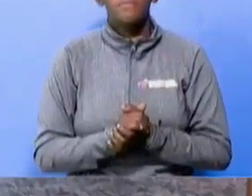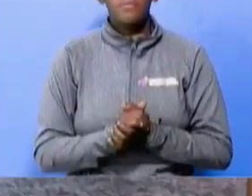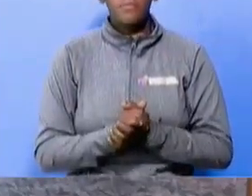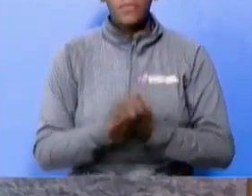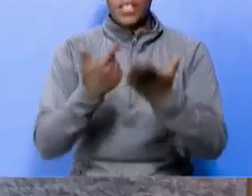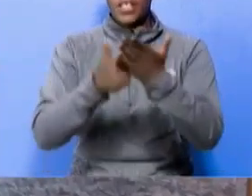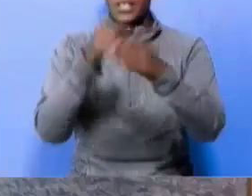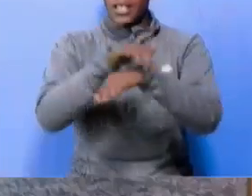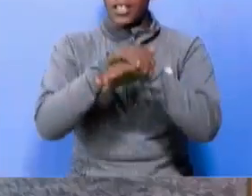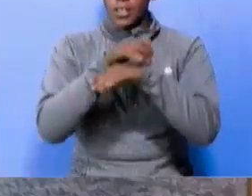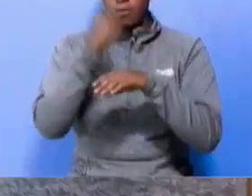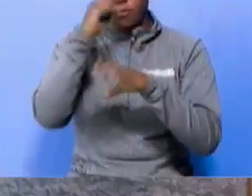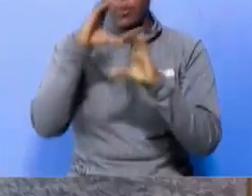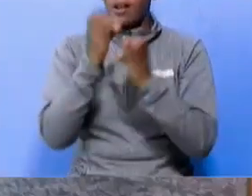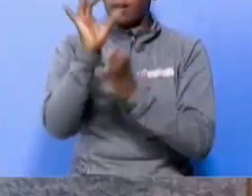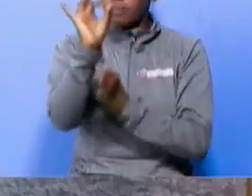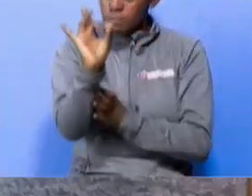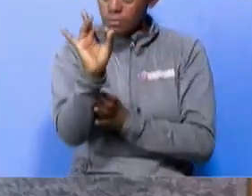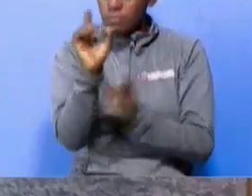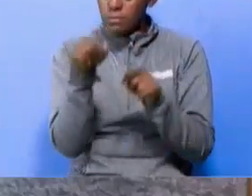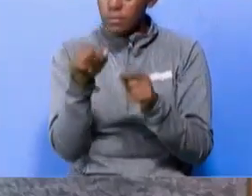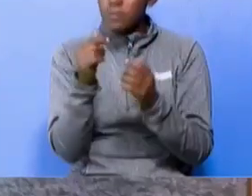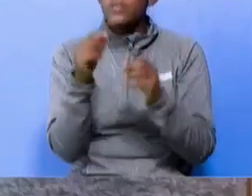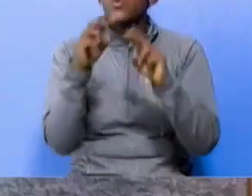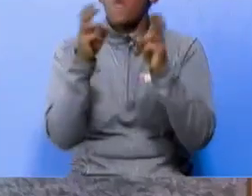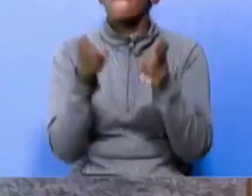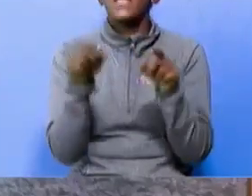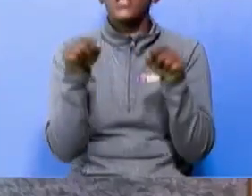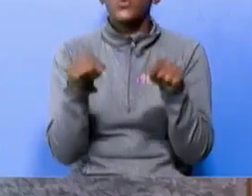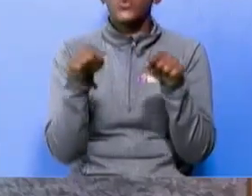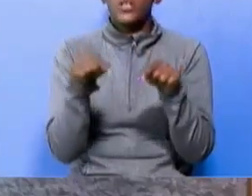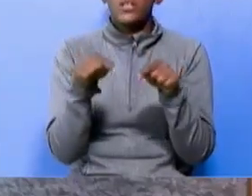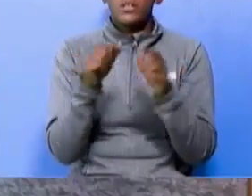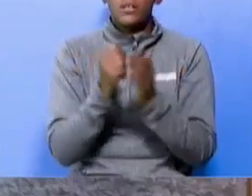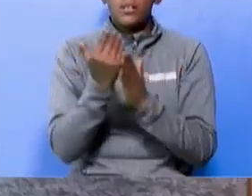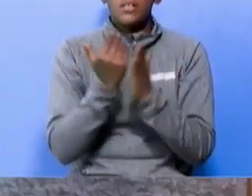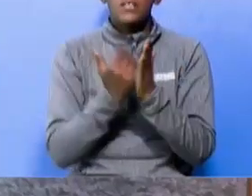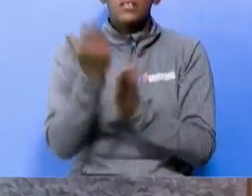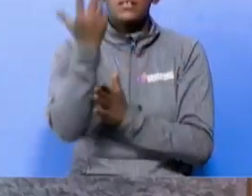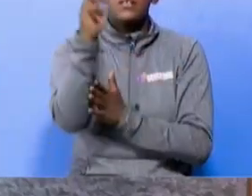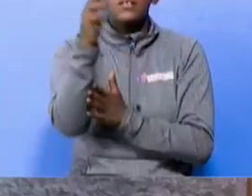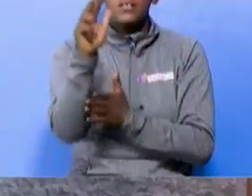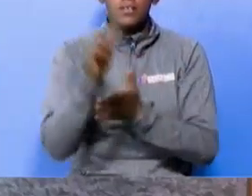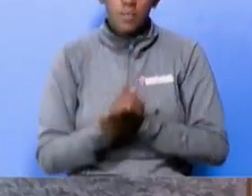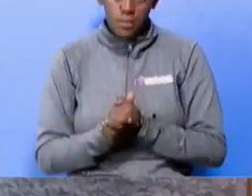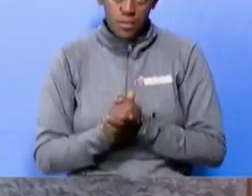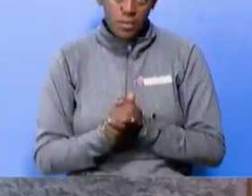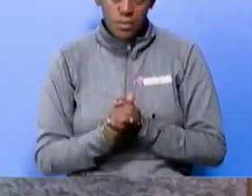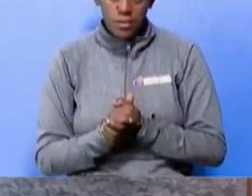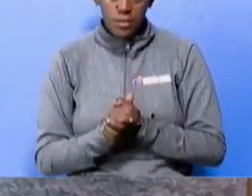This is English for grade 8. Our lesson topic for today, that is lesson 13.